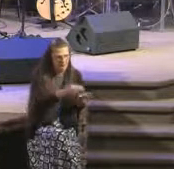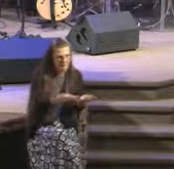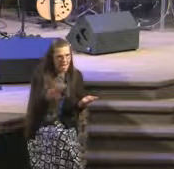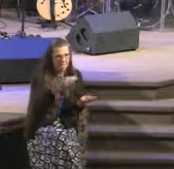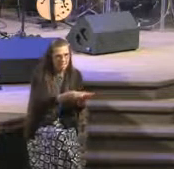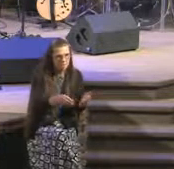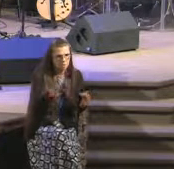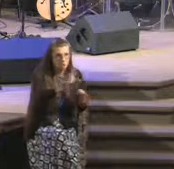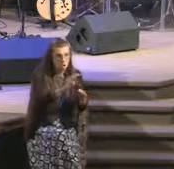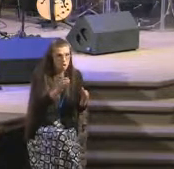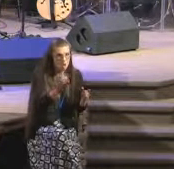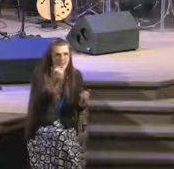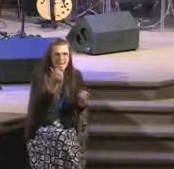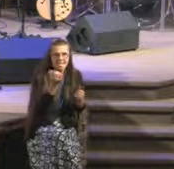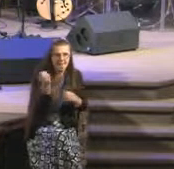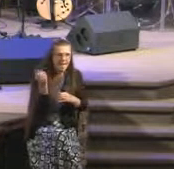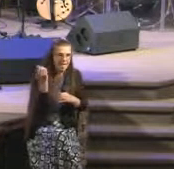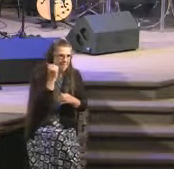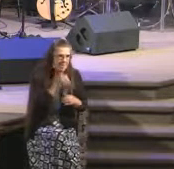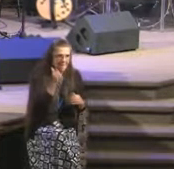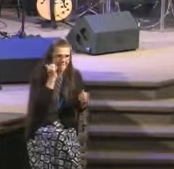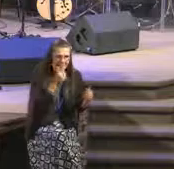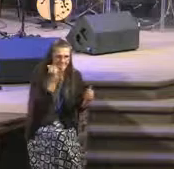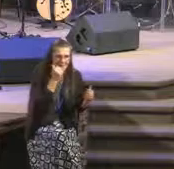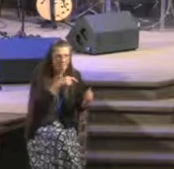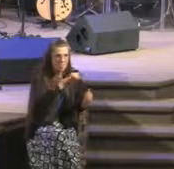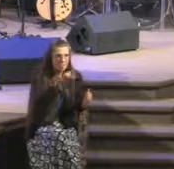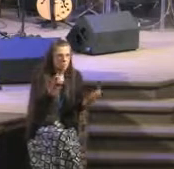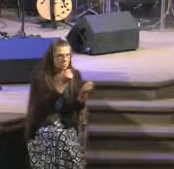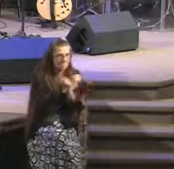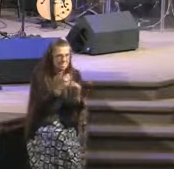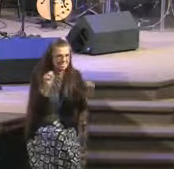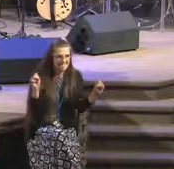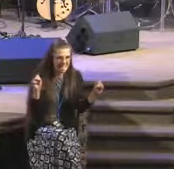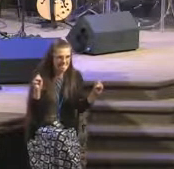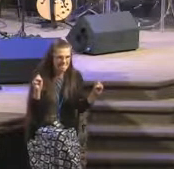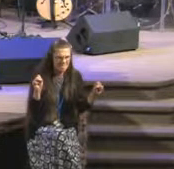daily those who were being saved.